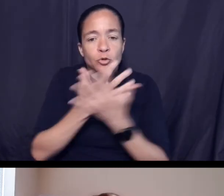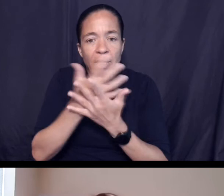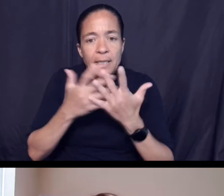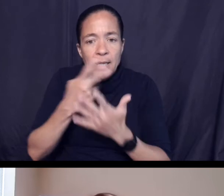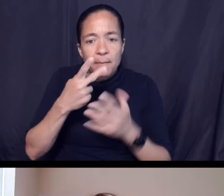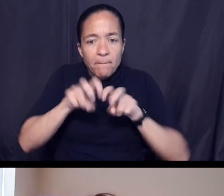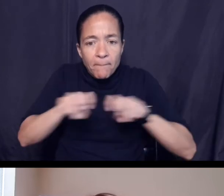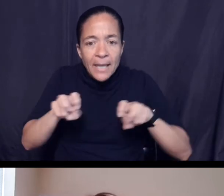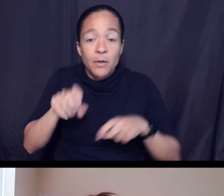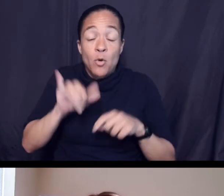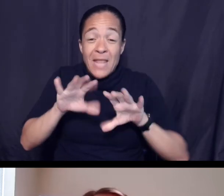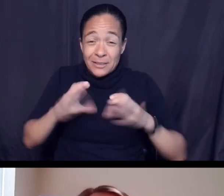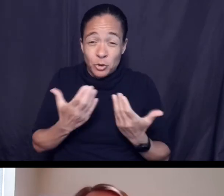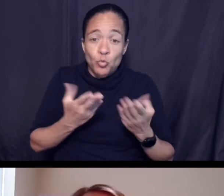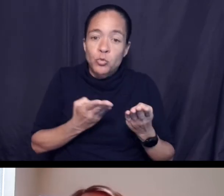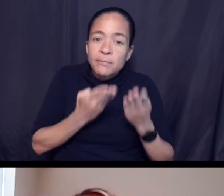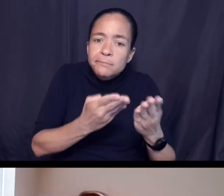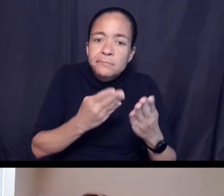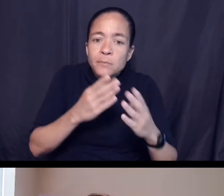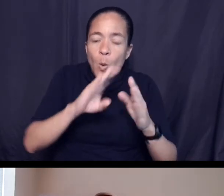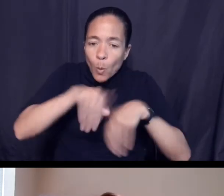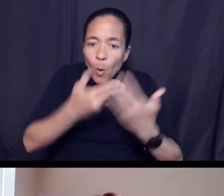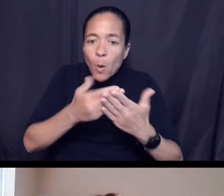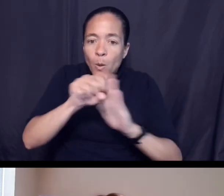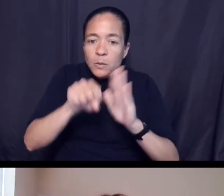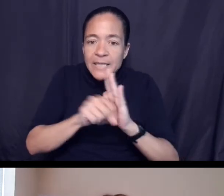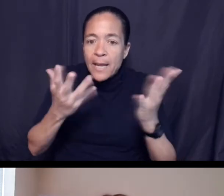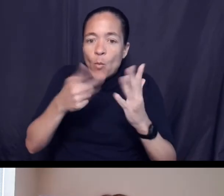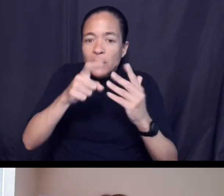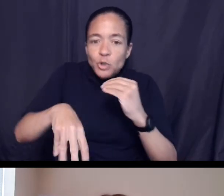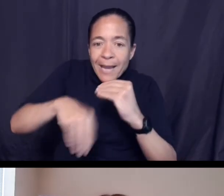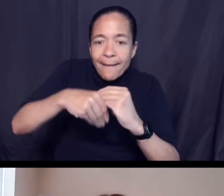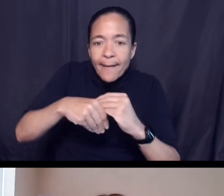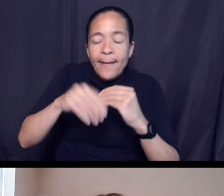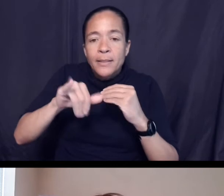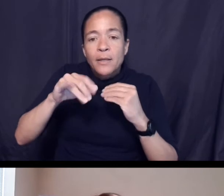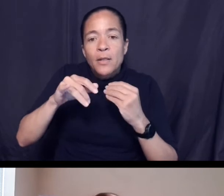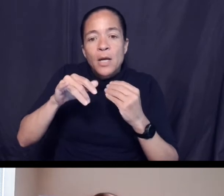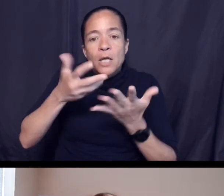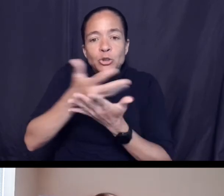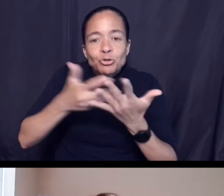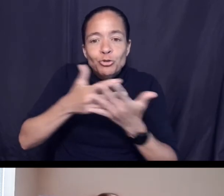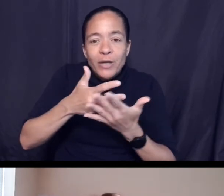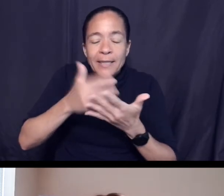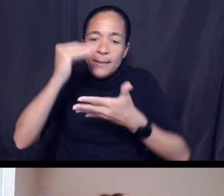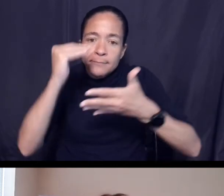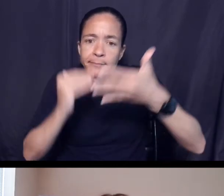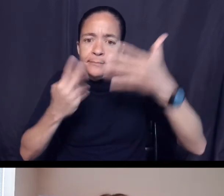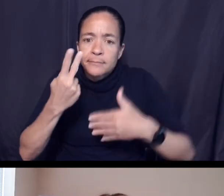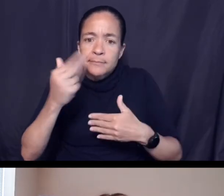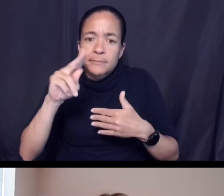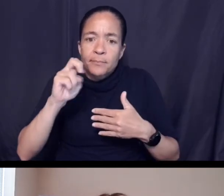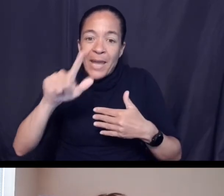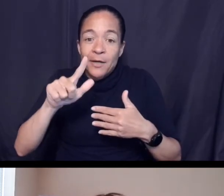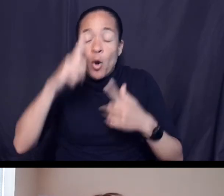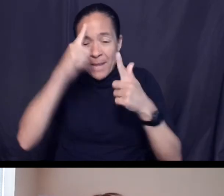group that makes a recommendation to all the states as to what should be put on the newborn screening panel. But it is then up to each state